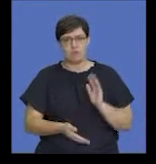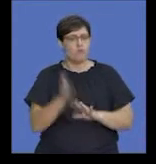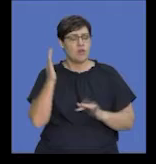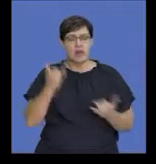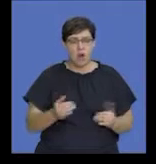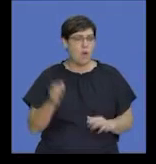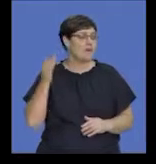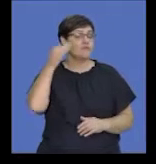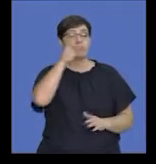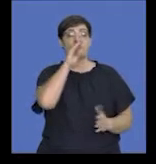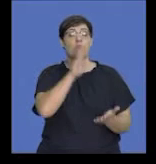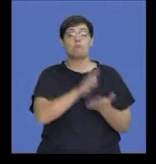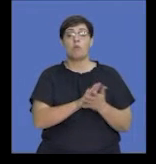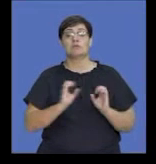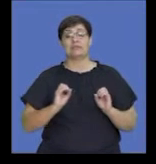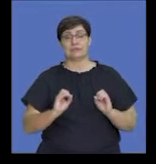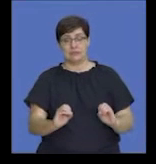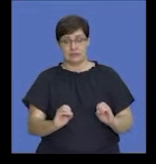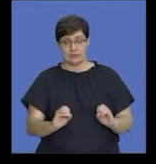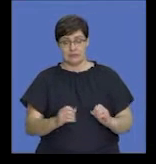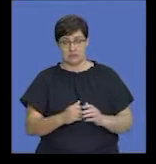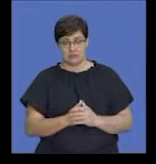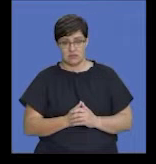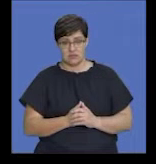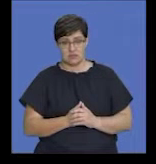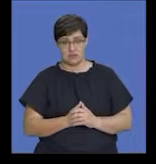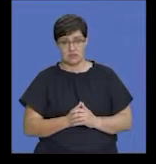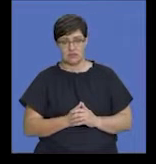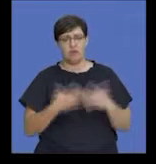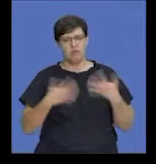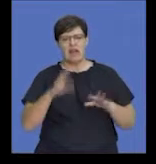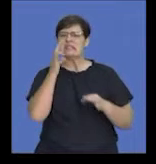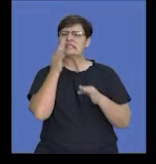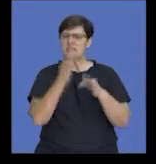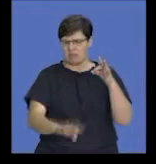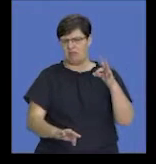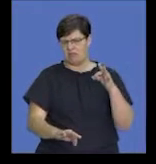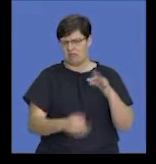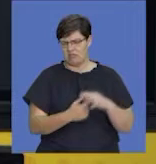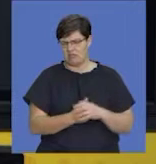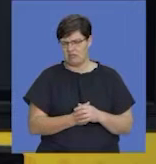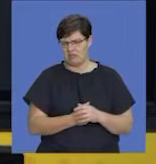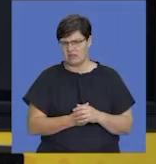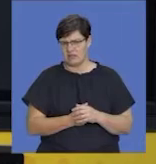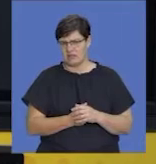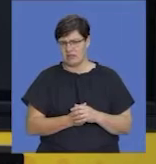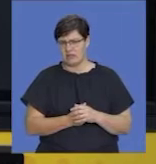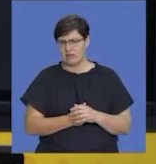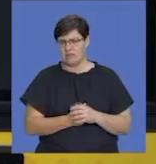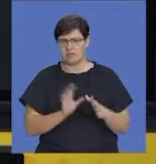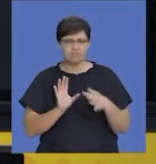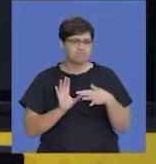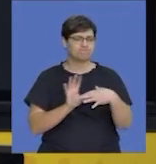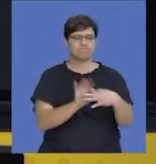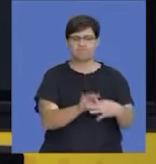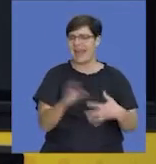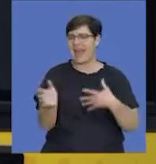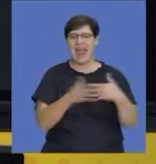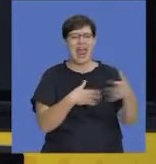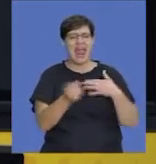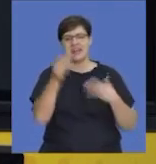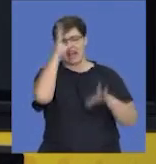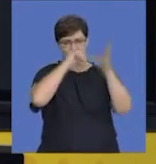it now. The future is promised to no one. I think it's a very simple question. It can relate to